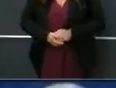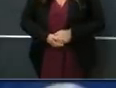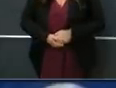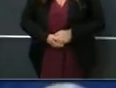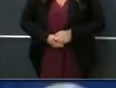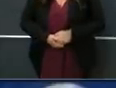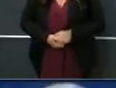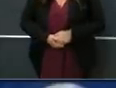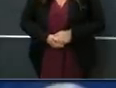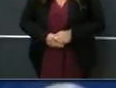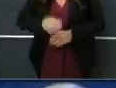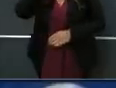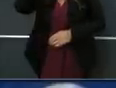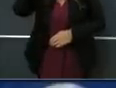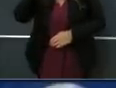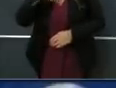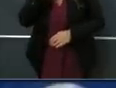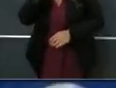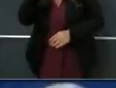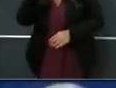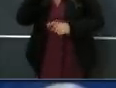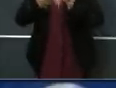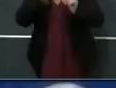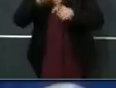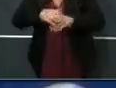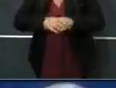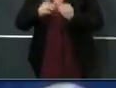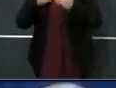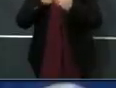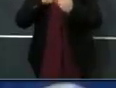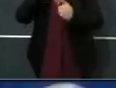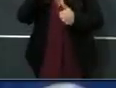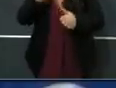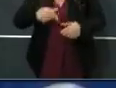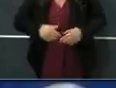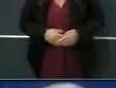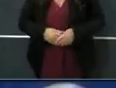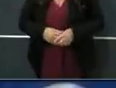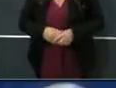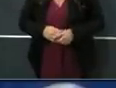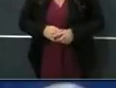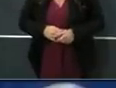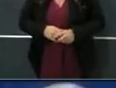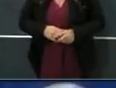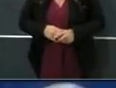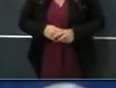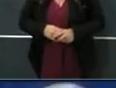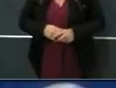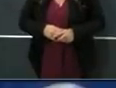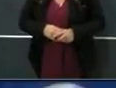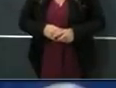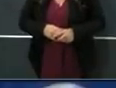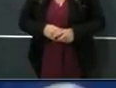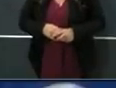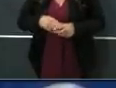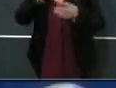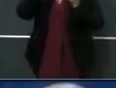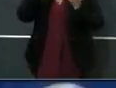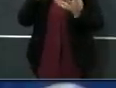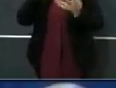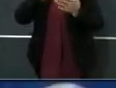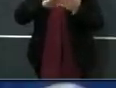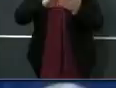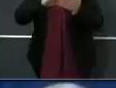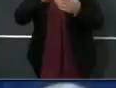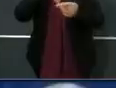Hi, Governor. Thank you. A couple of questions. First, with respect to the information about COVID-19 along racial lines,